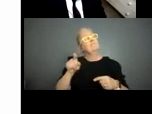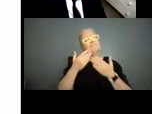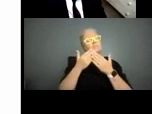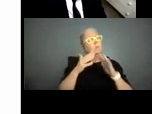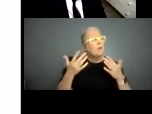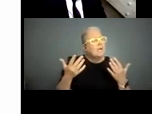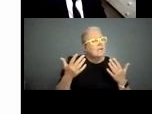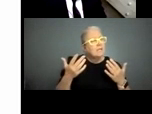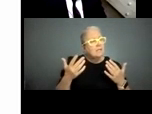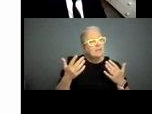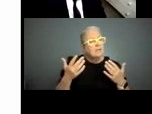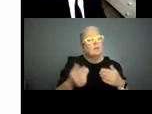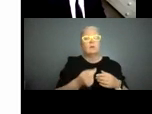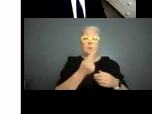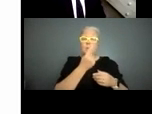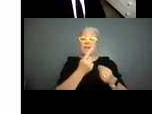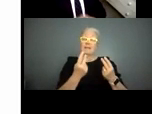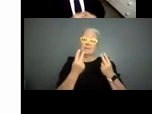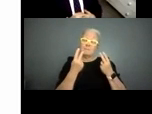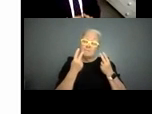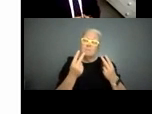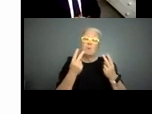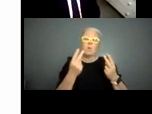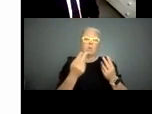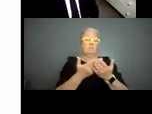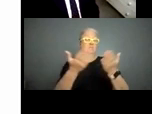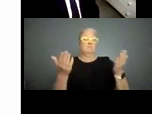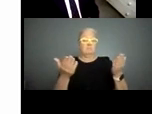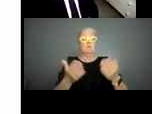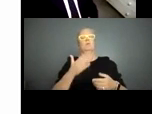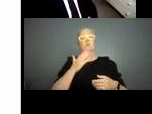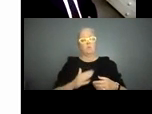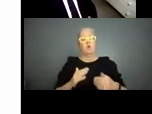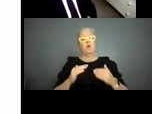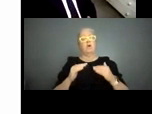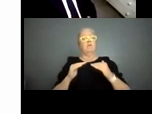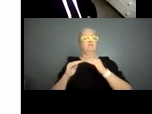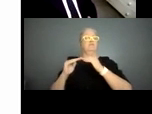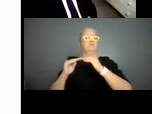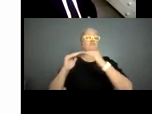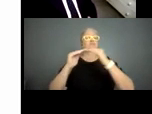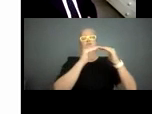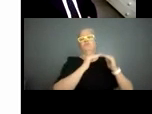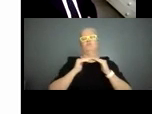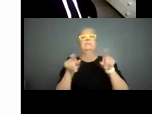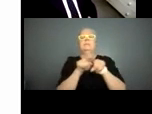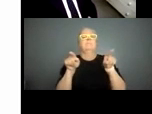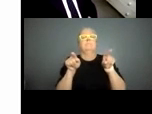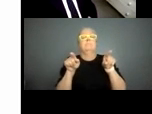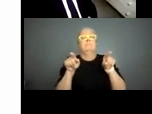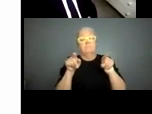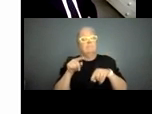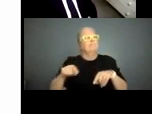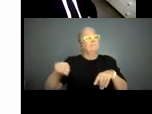of the things that came out that was really, really important to everyone was around equal opportunities and